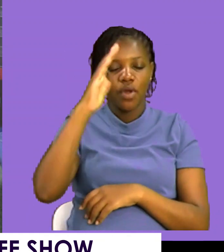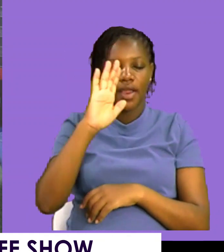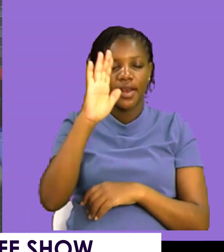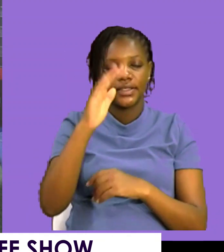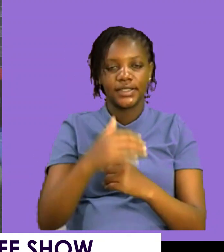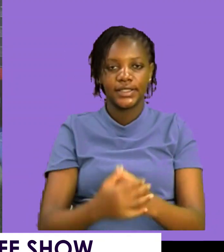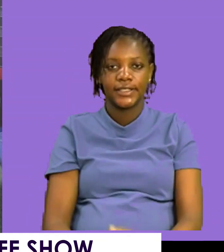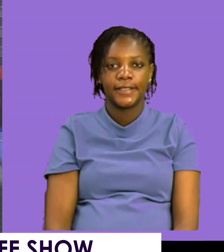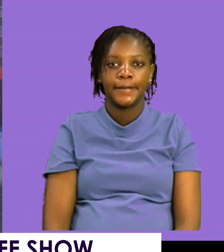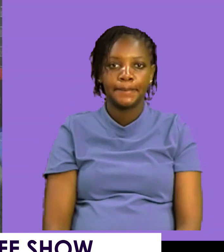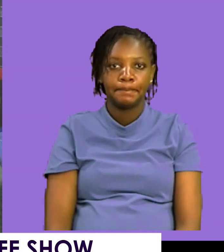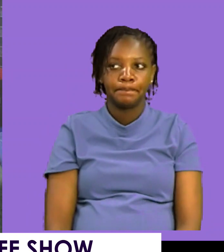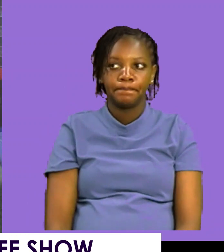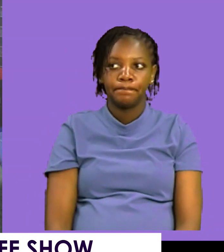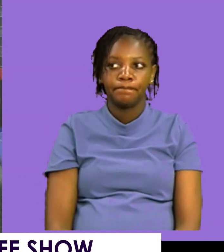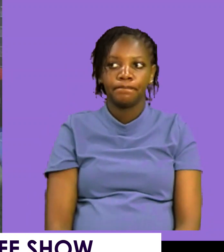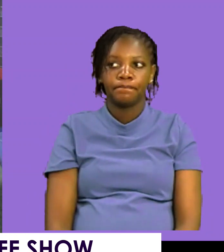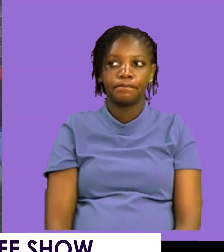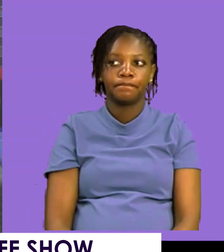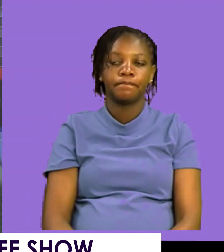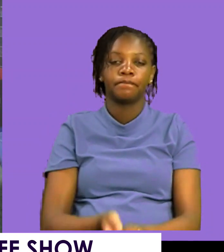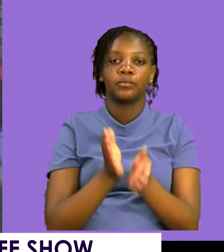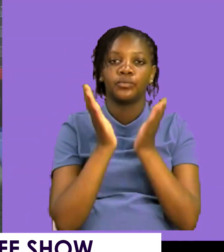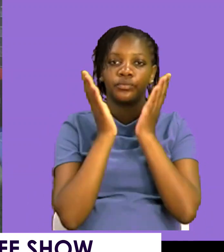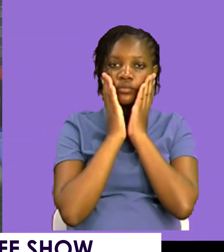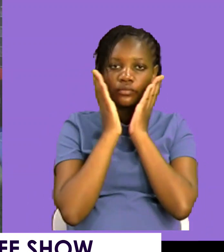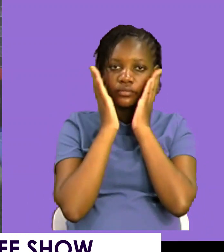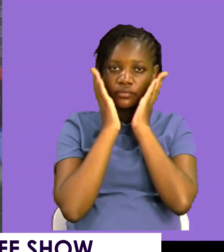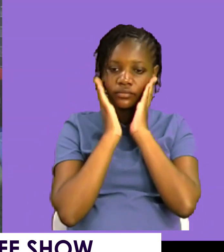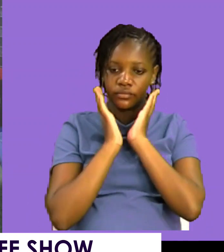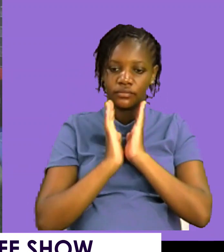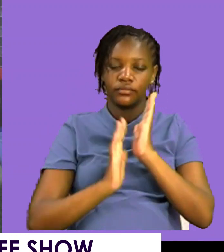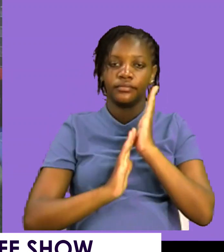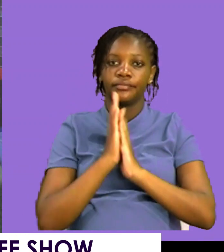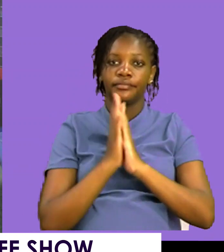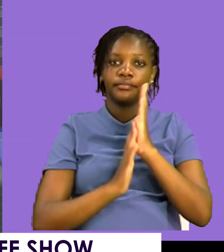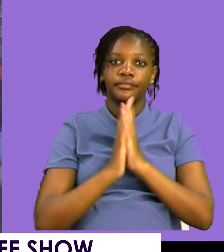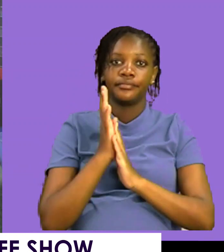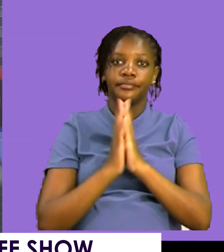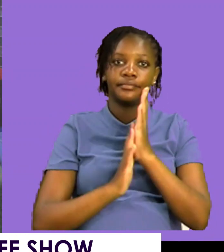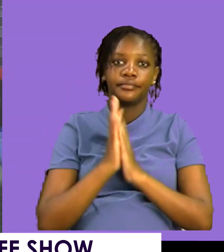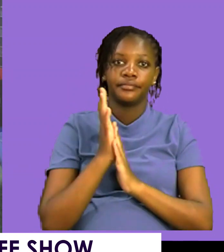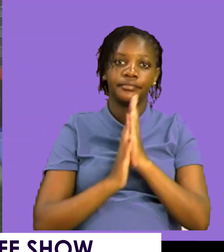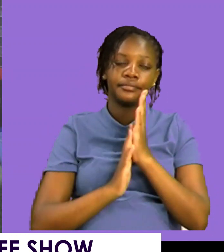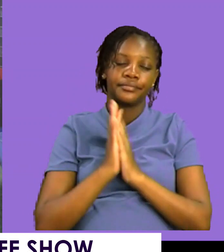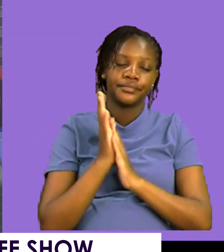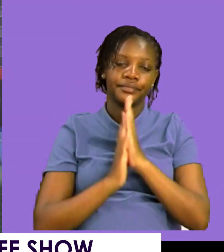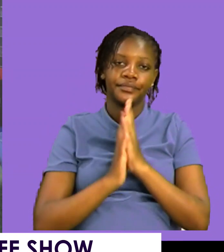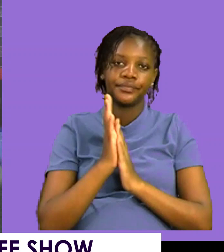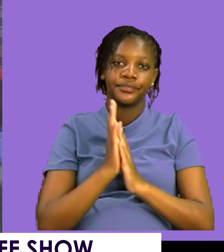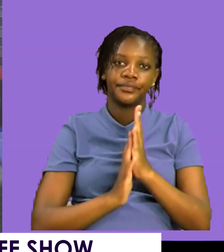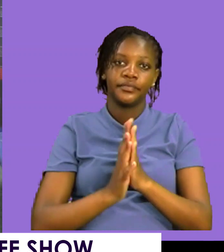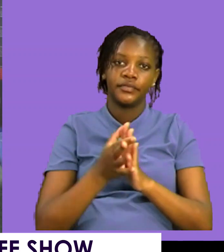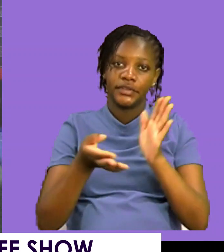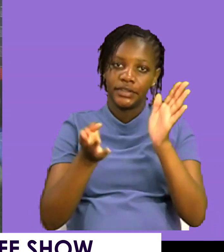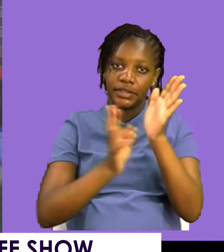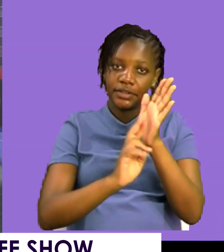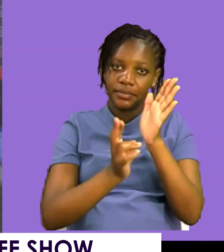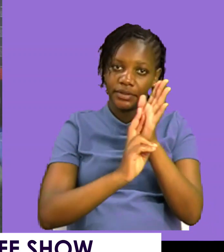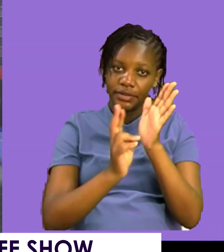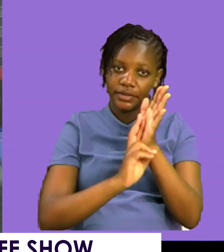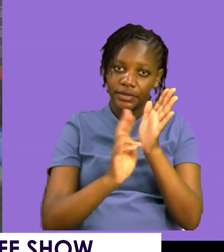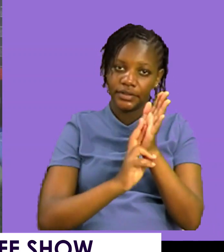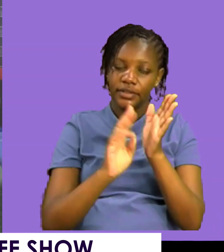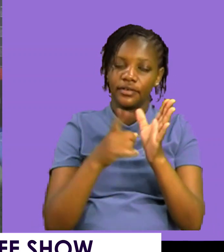Yeah? Touch your face properly with those warm hands and rub them again, rub them again, rub them again. Bring